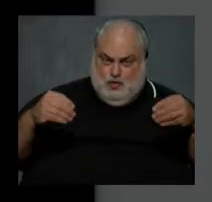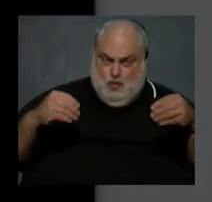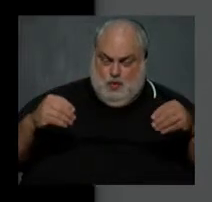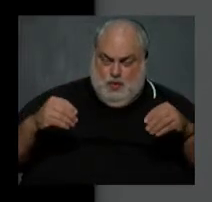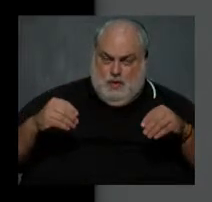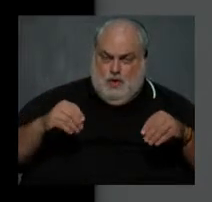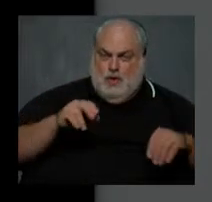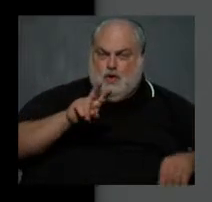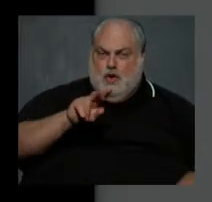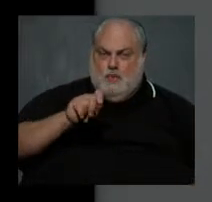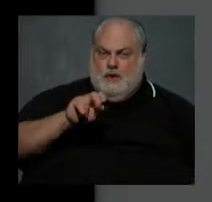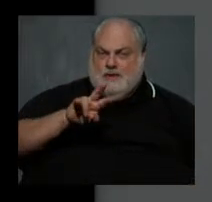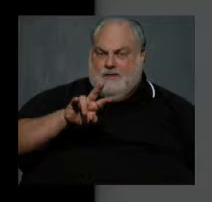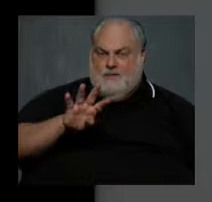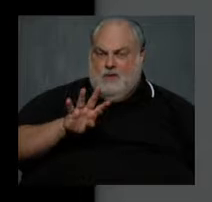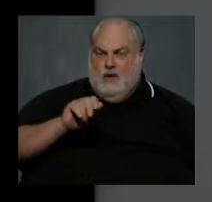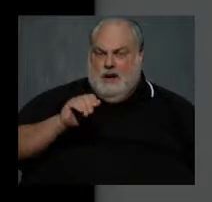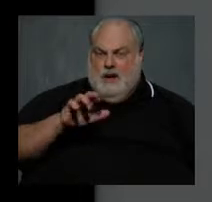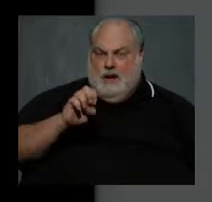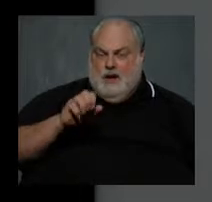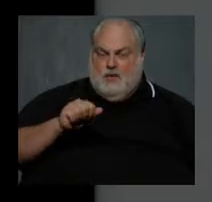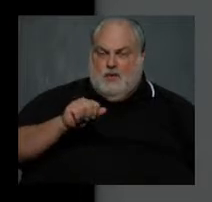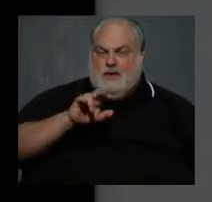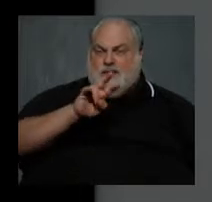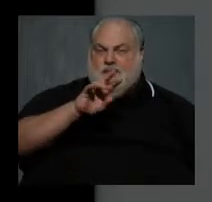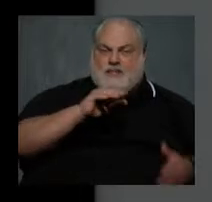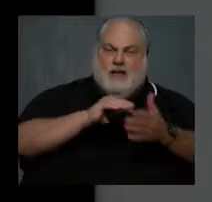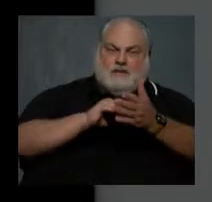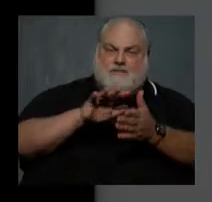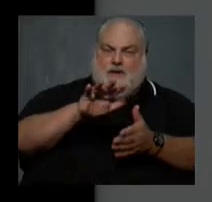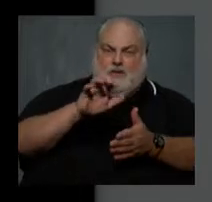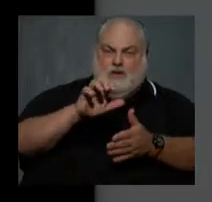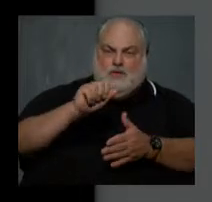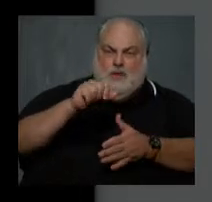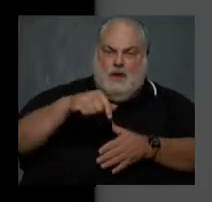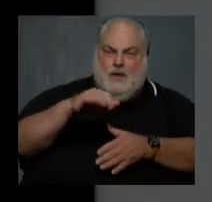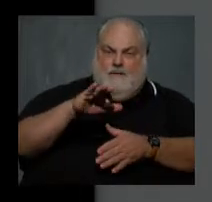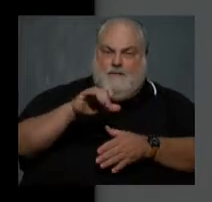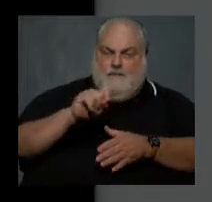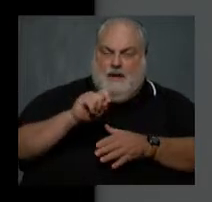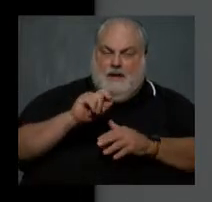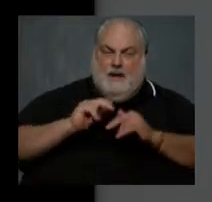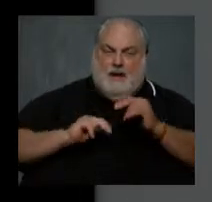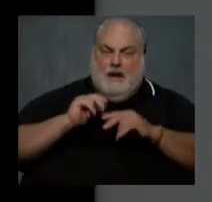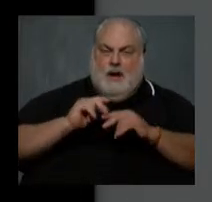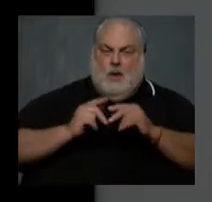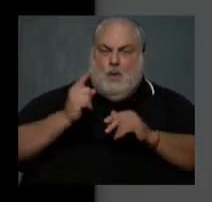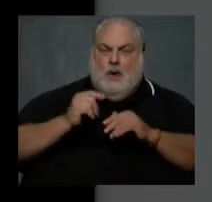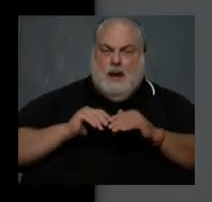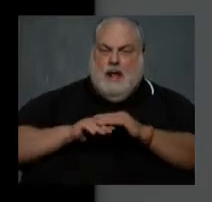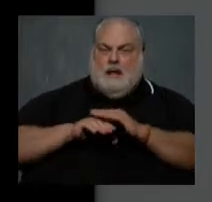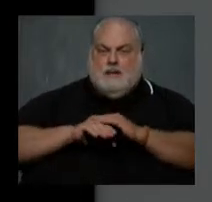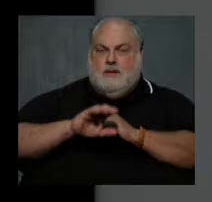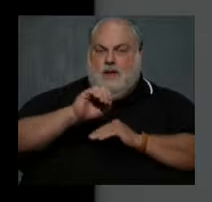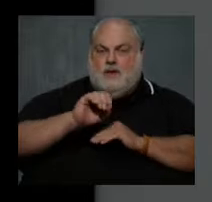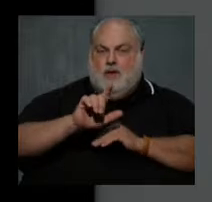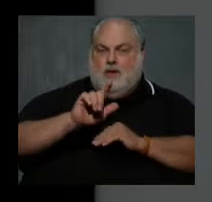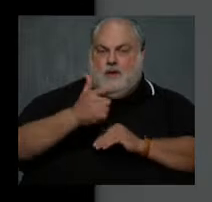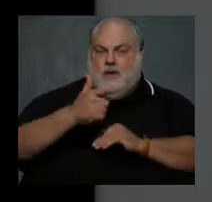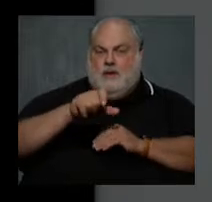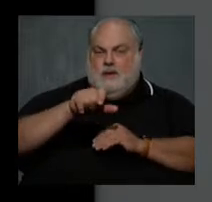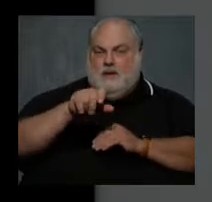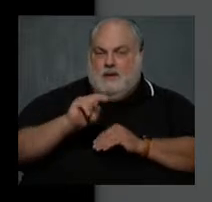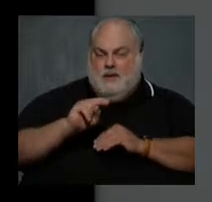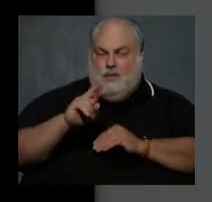2.74 acres and is proposed to develop with a 7,500 square foot commercial building. The site plan includes one access to Colonel Glenn Road. The site